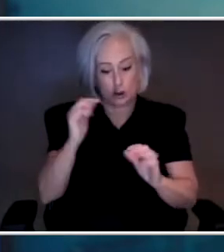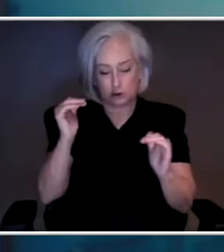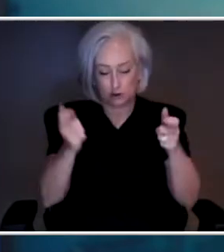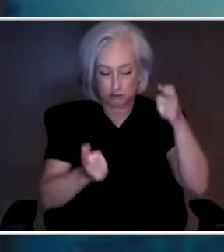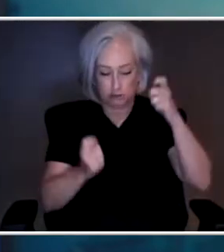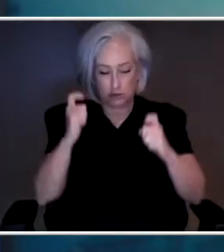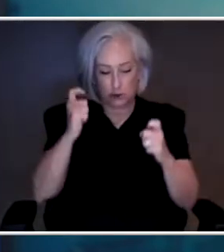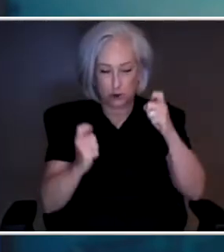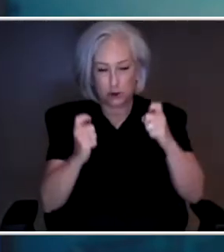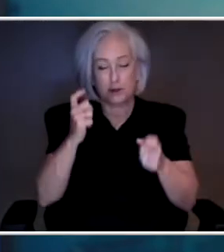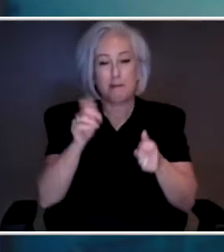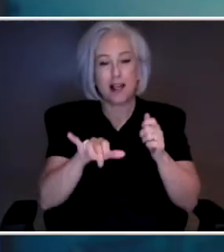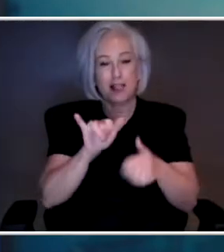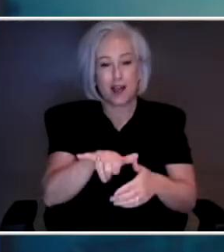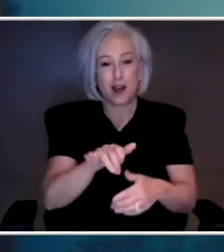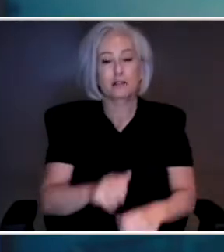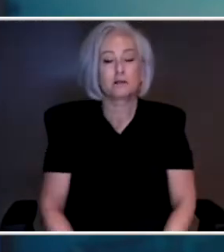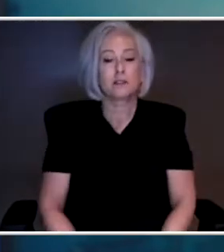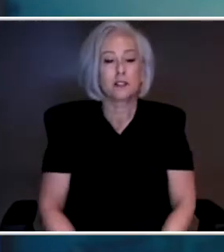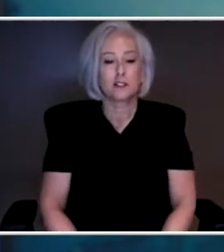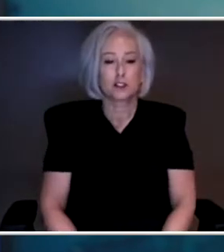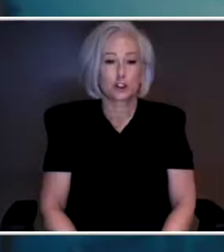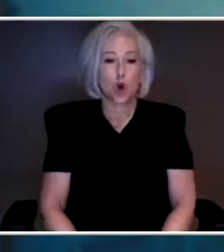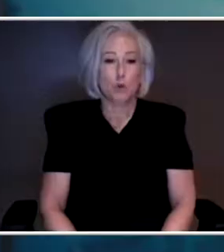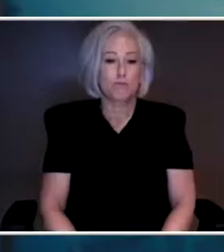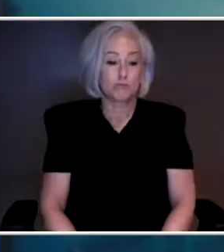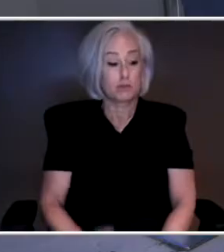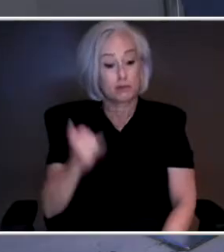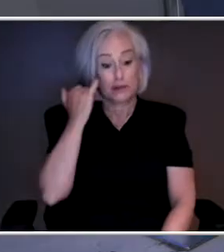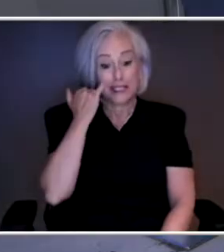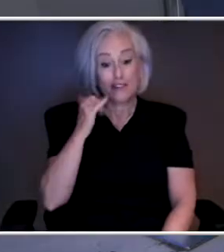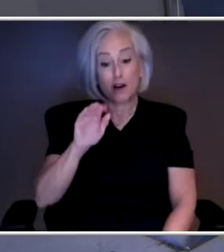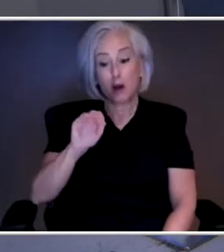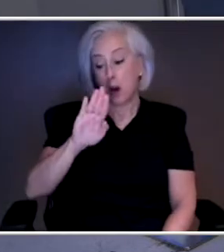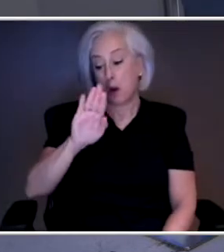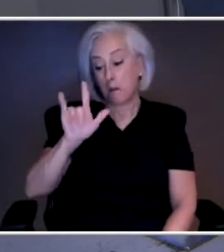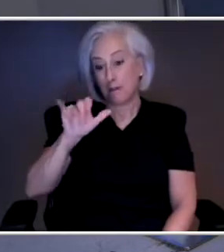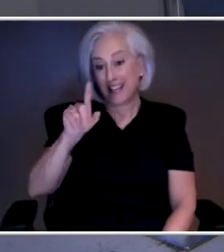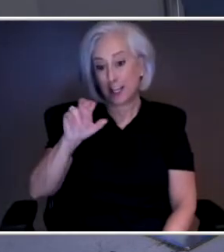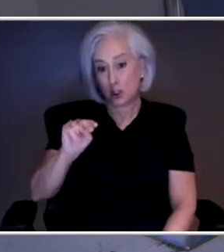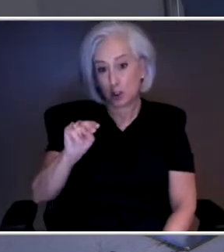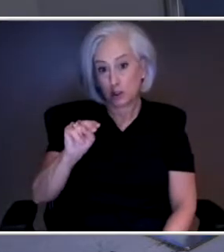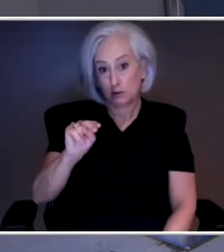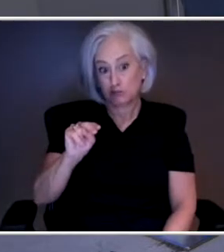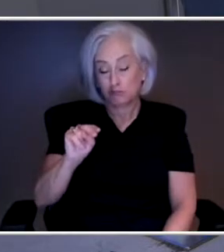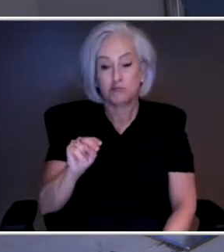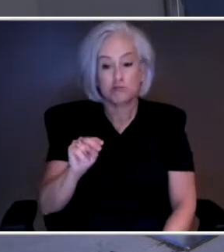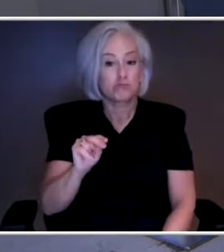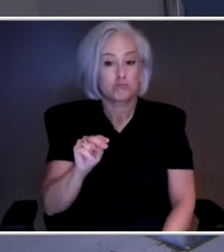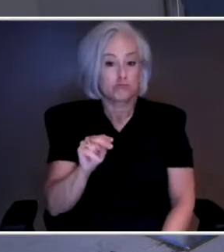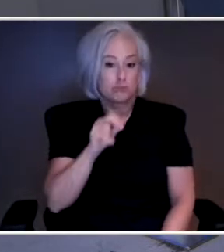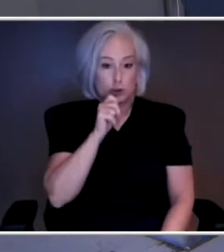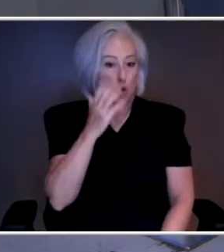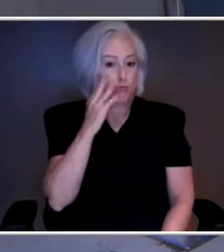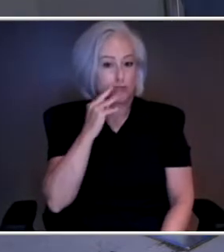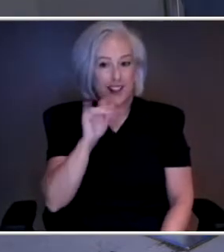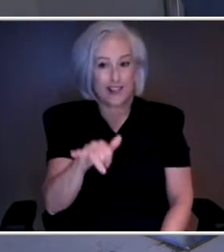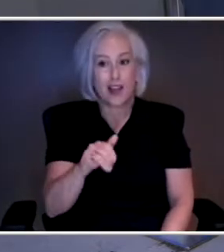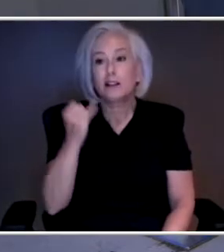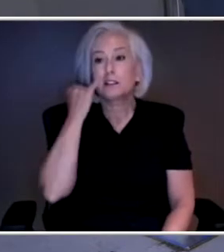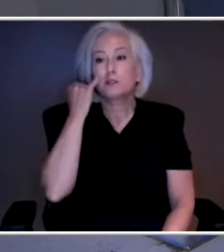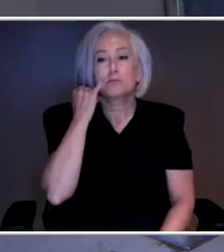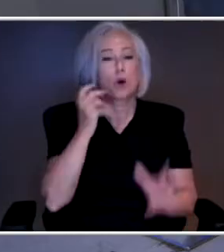issue that you won't run into with the thyroid ablation procedure. And what if you just left it as is? You left the thyroid alone, you leave the lump